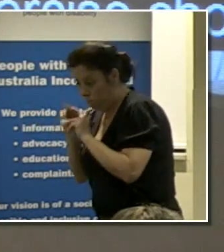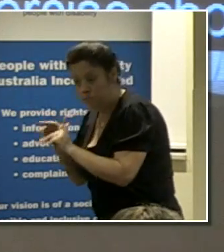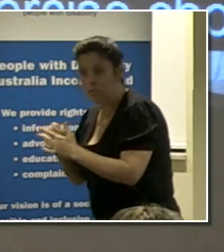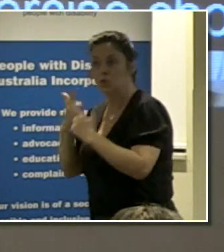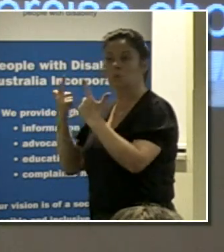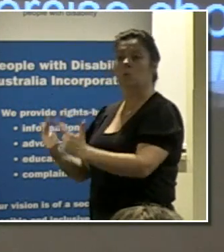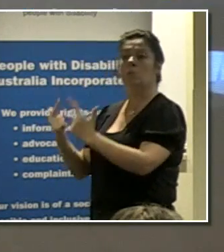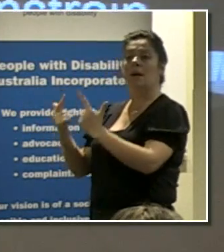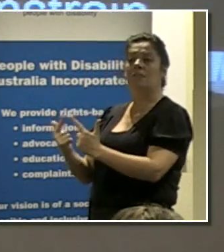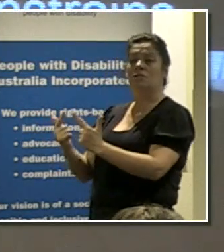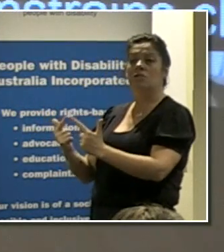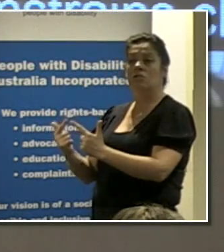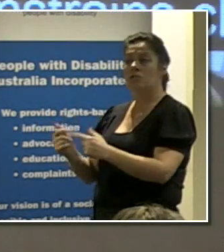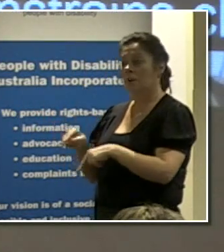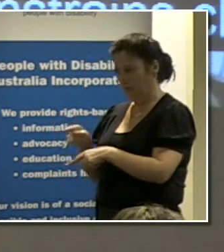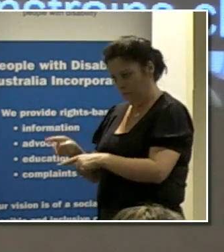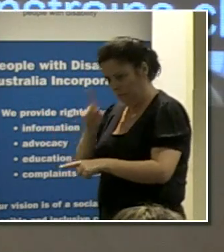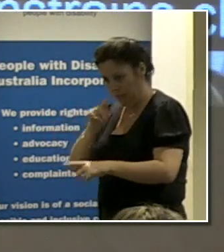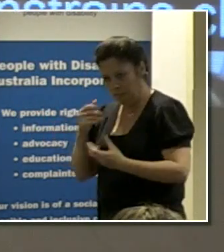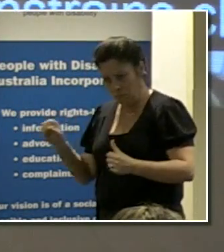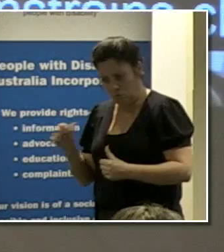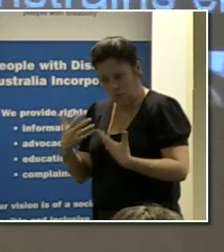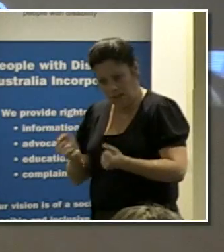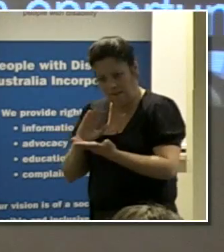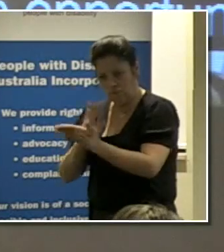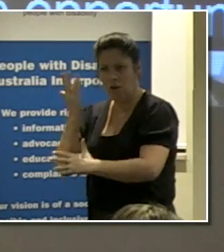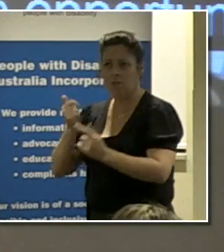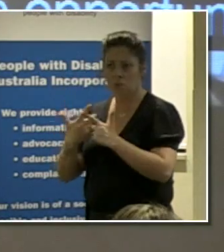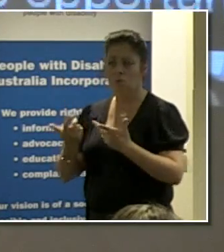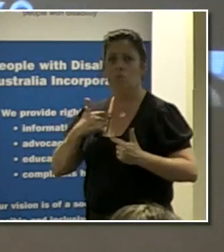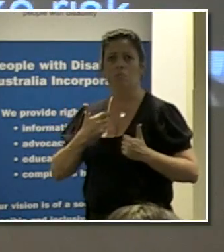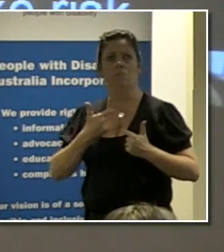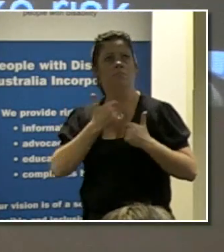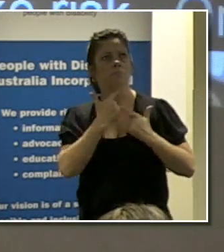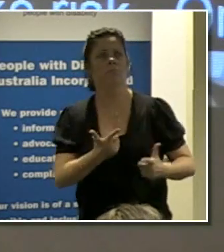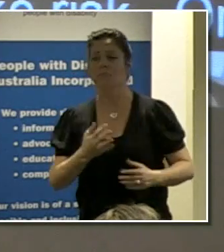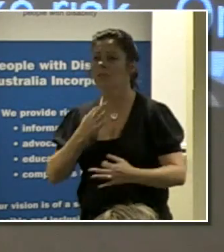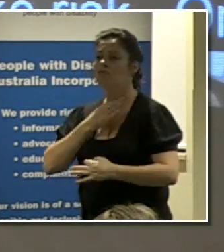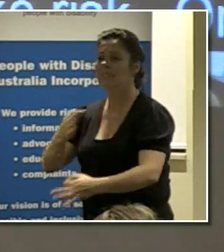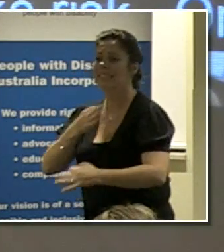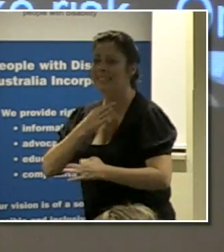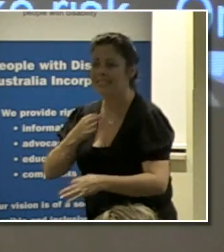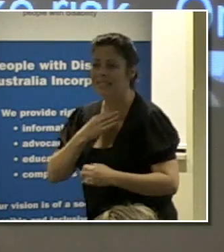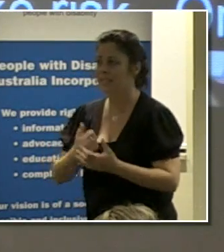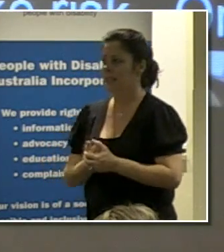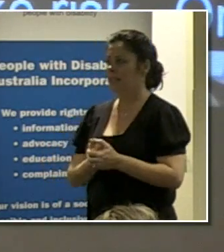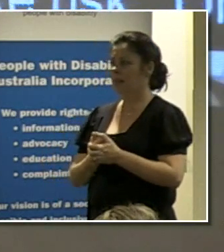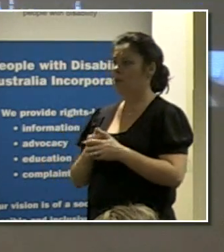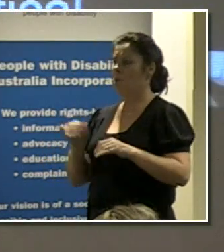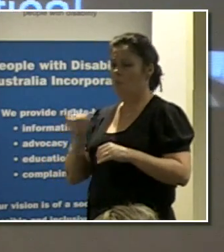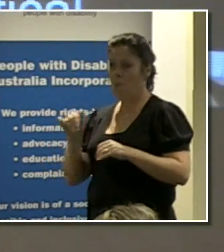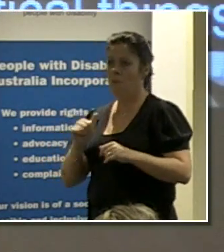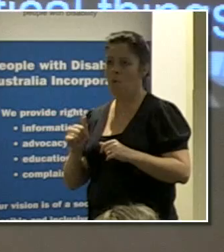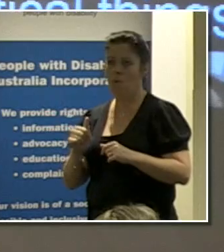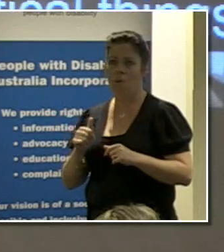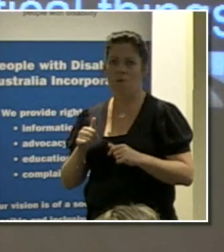people to take risk. And one of the critical, probably the most critical thing we believe in that